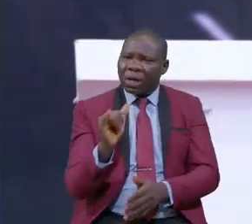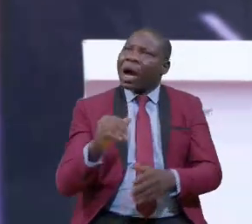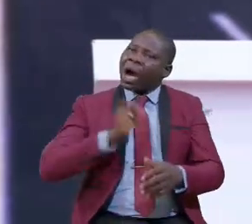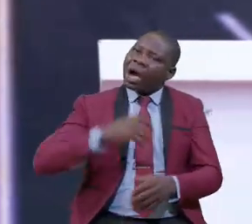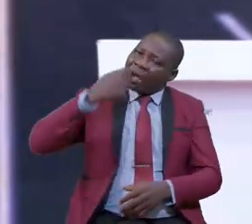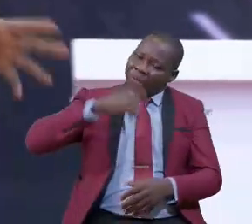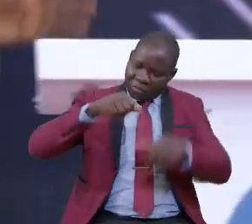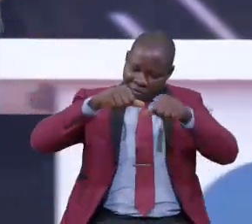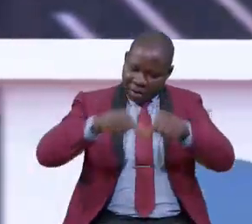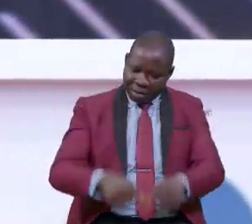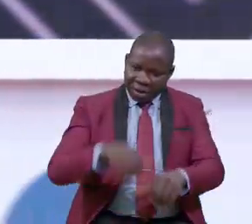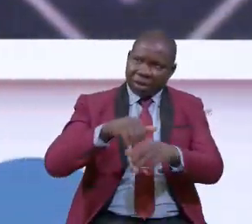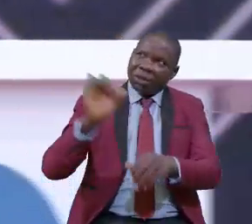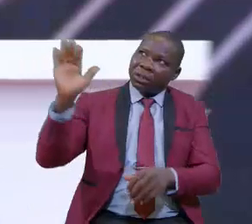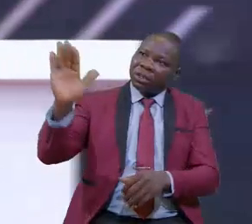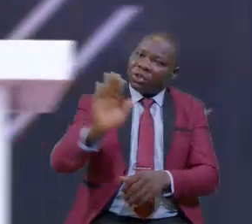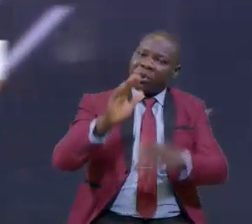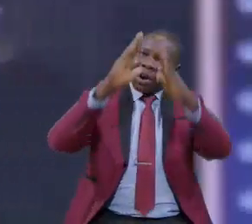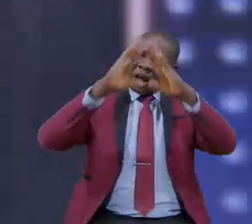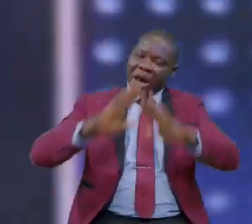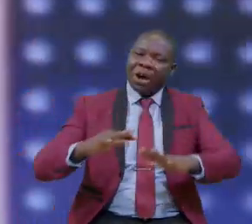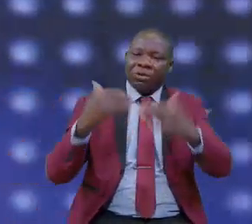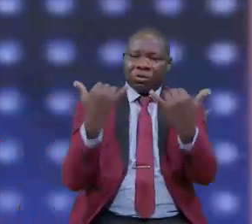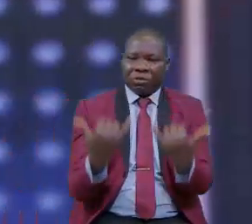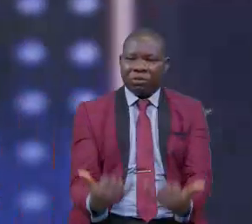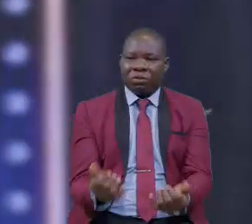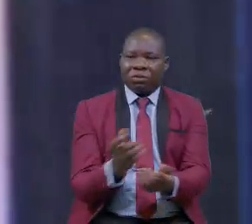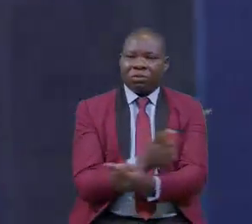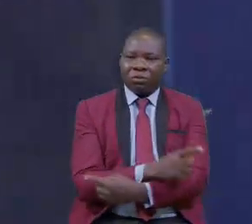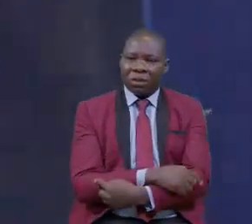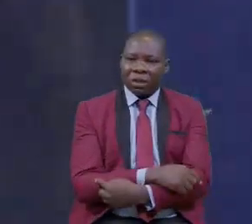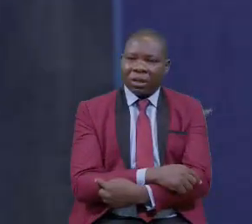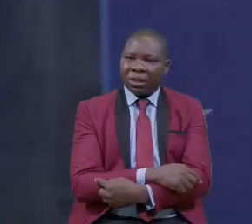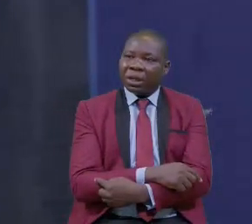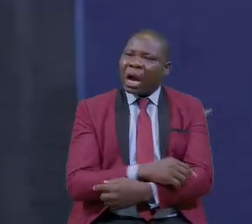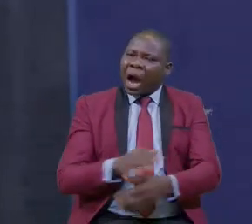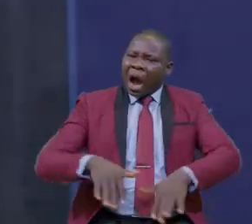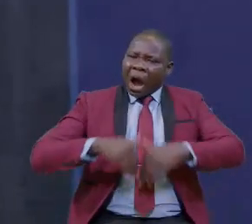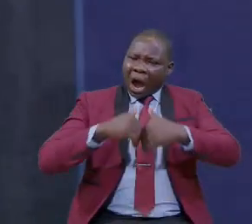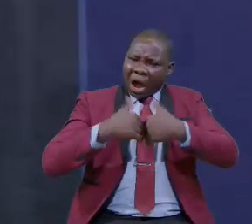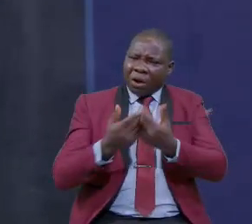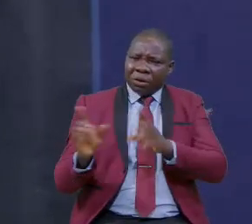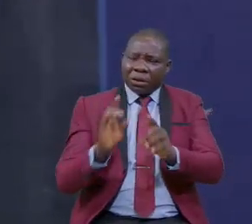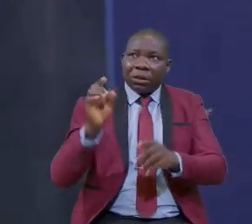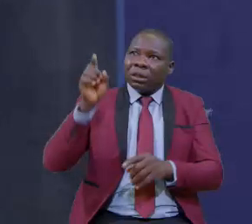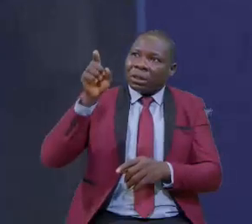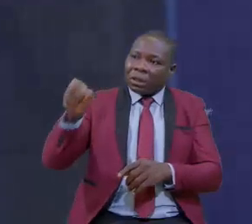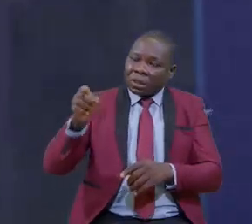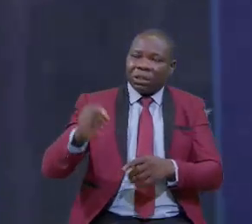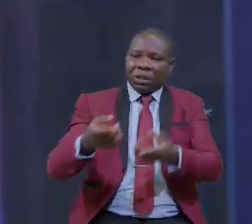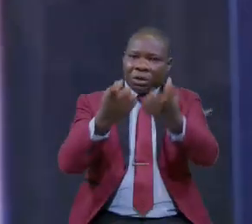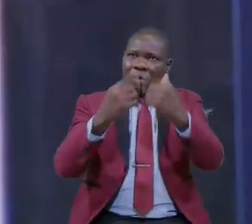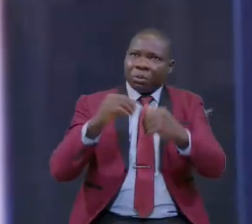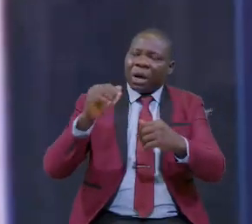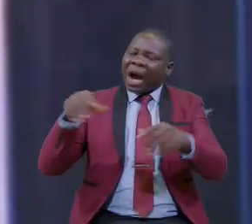coming as he was. But that's not the end. He came down. And the